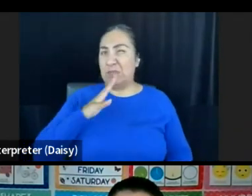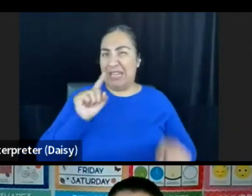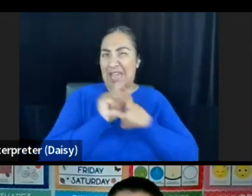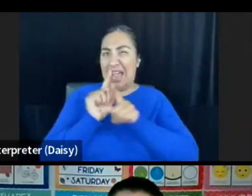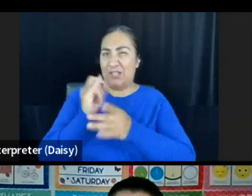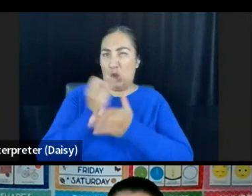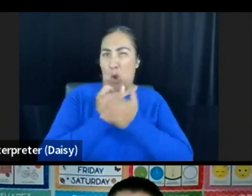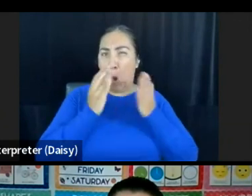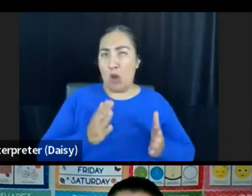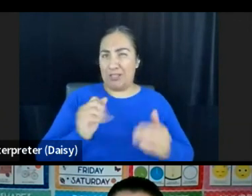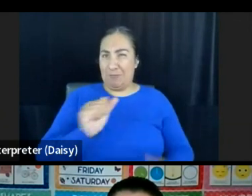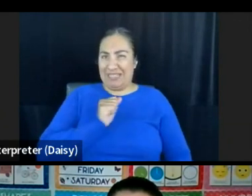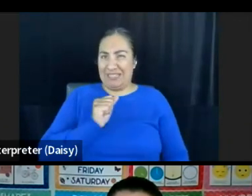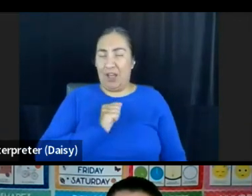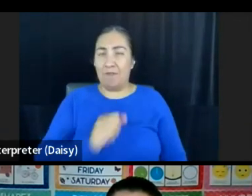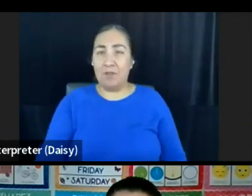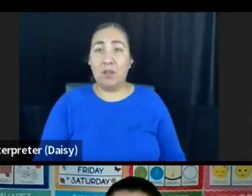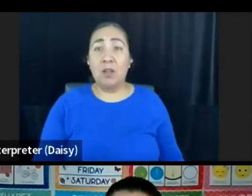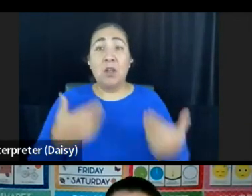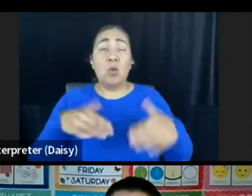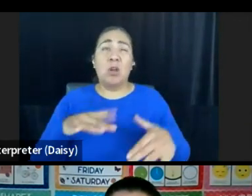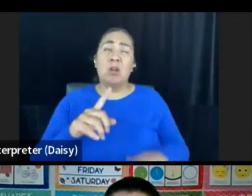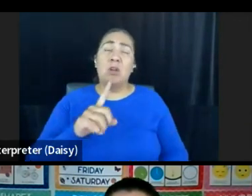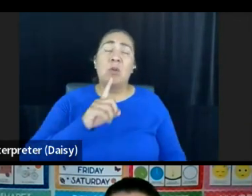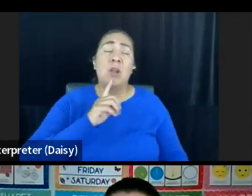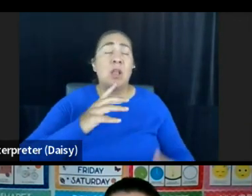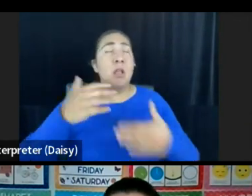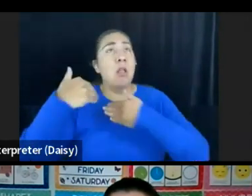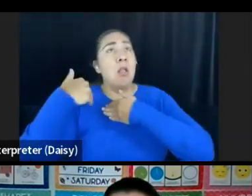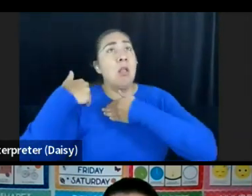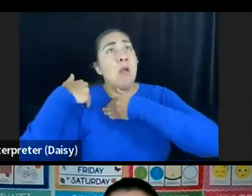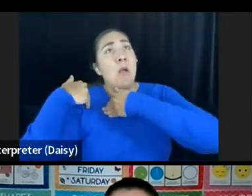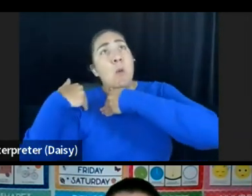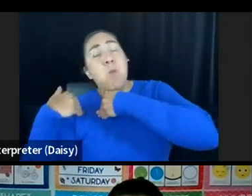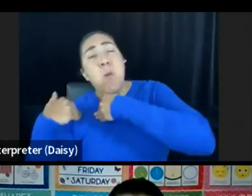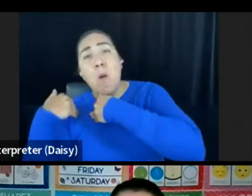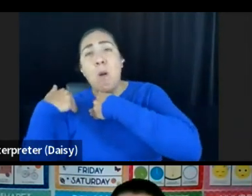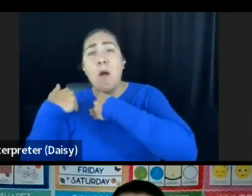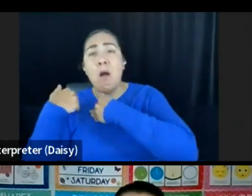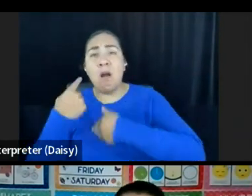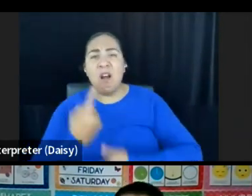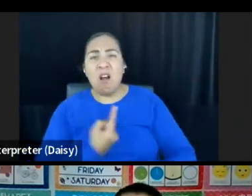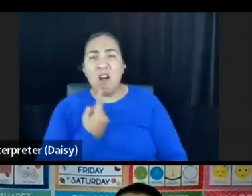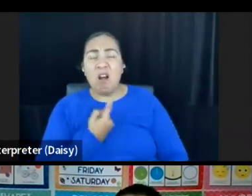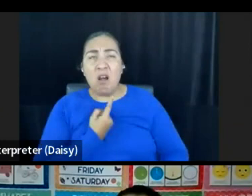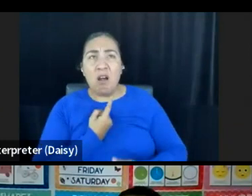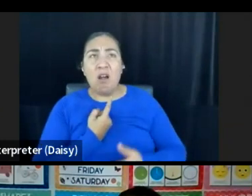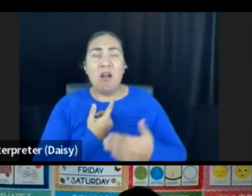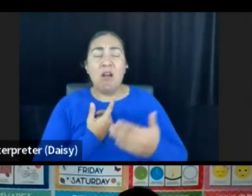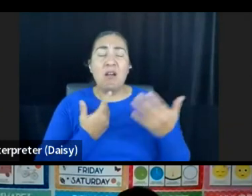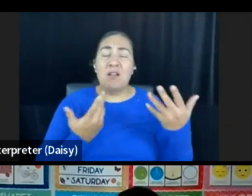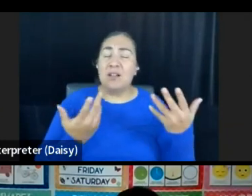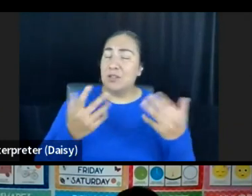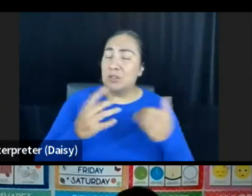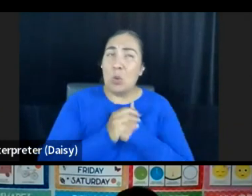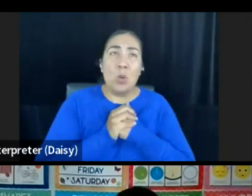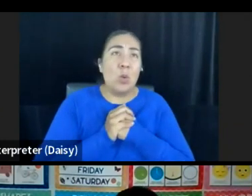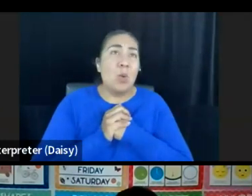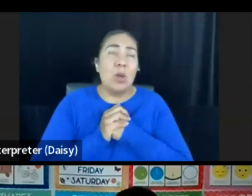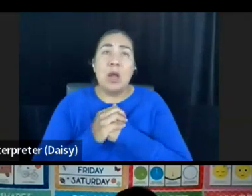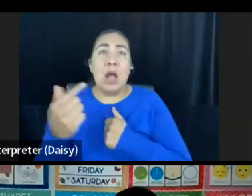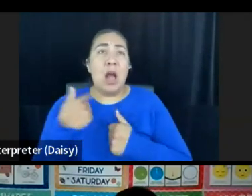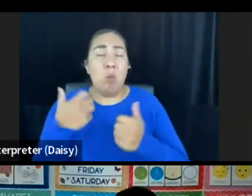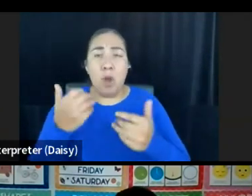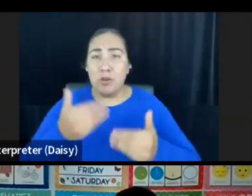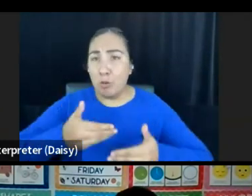Yeah, it's just so much heavier by yourself. So yeah, I just wanted to uplift that as one of the things brought up in the room, and